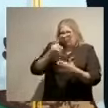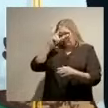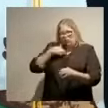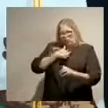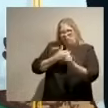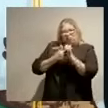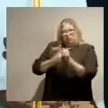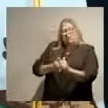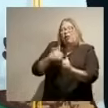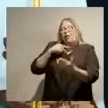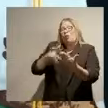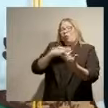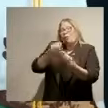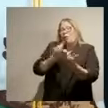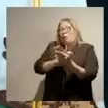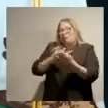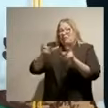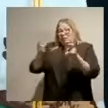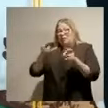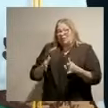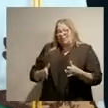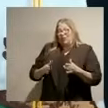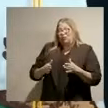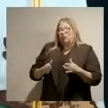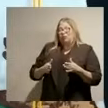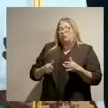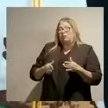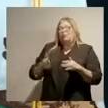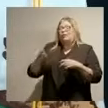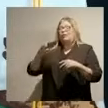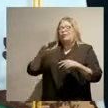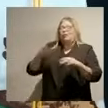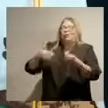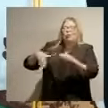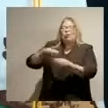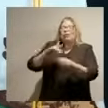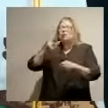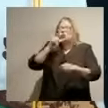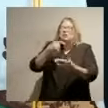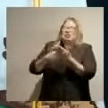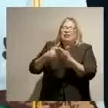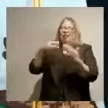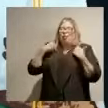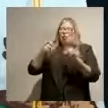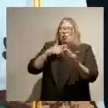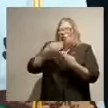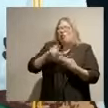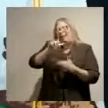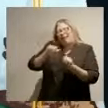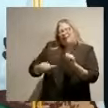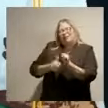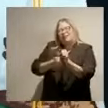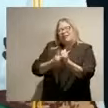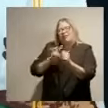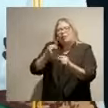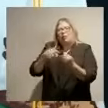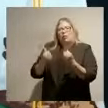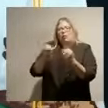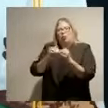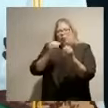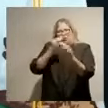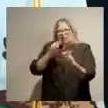our program budget manager over our health programs can follow up with you. Great. Can I chat